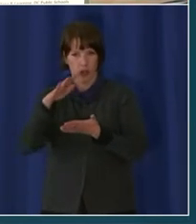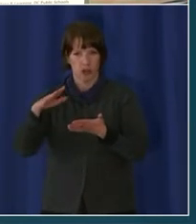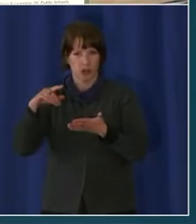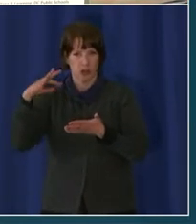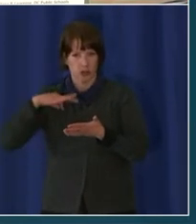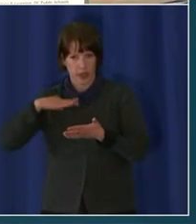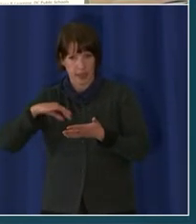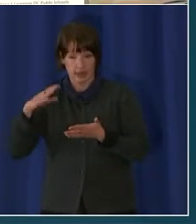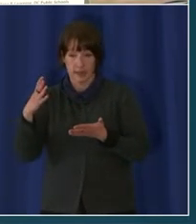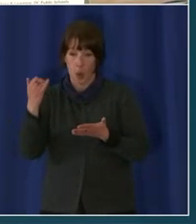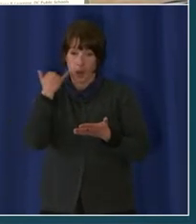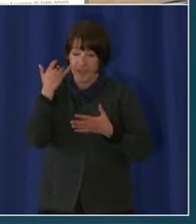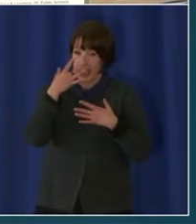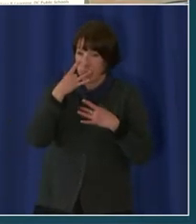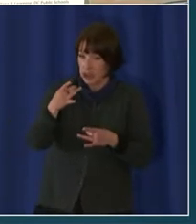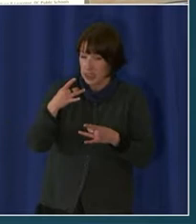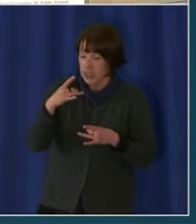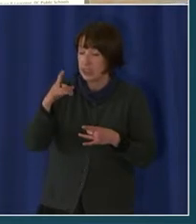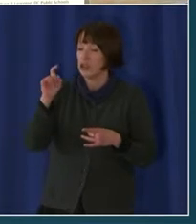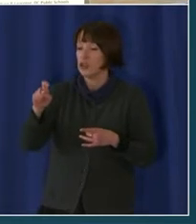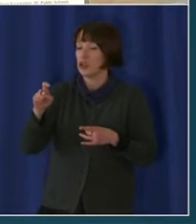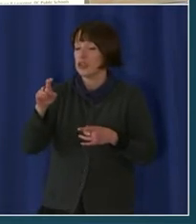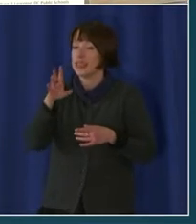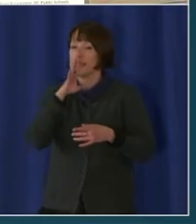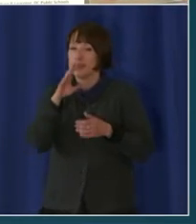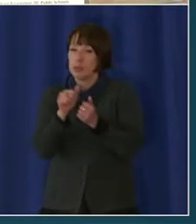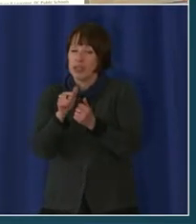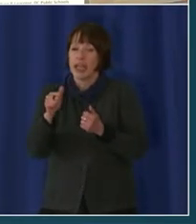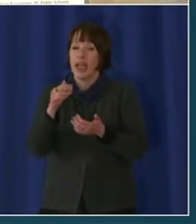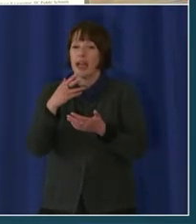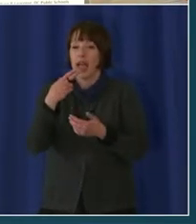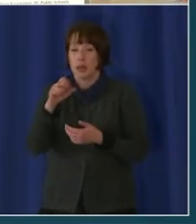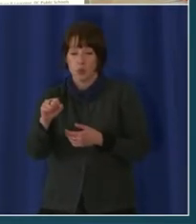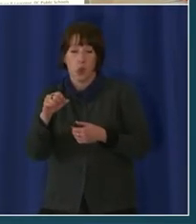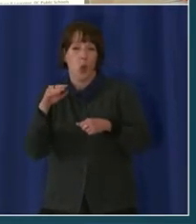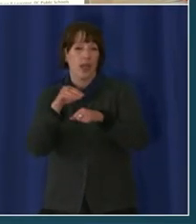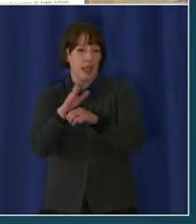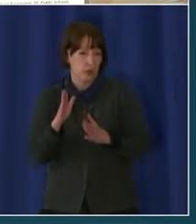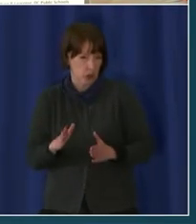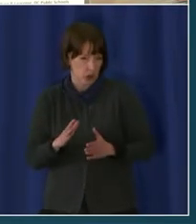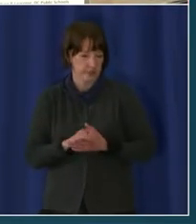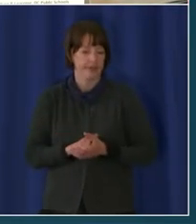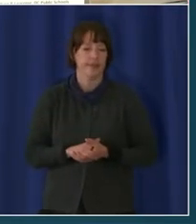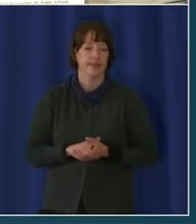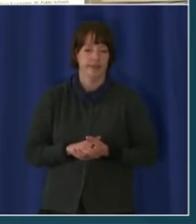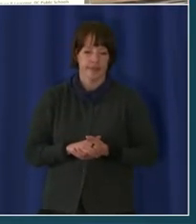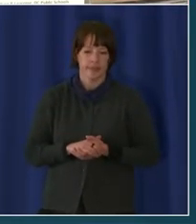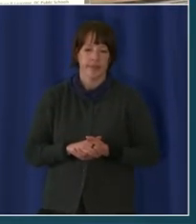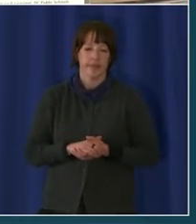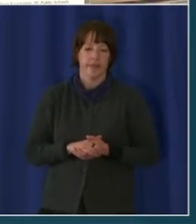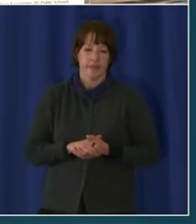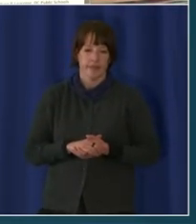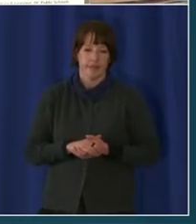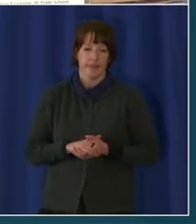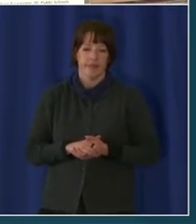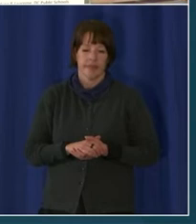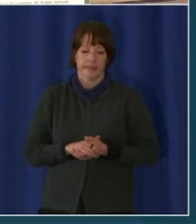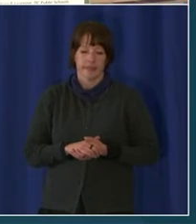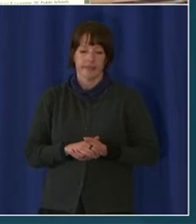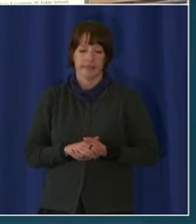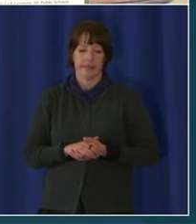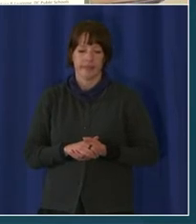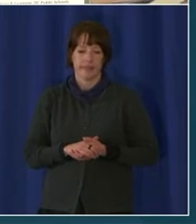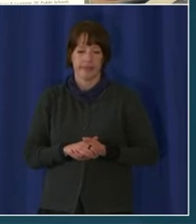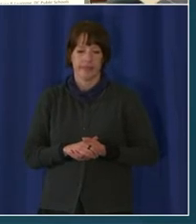again, students should speak to their high school counselor if this is something that they're interested in learning more about. I'm now happy